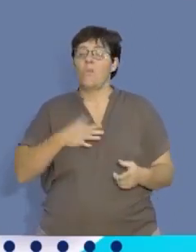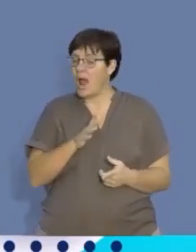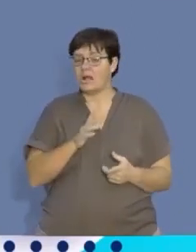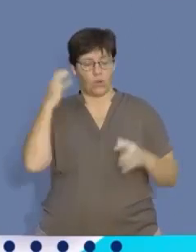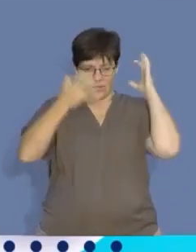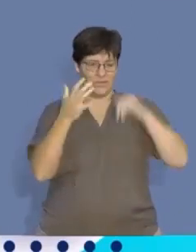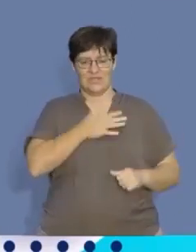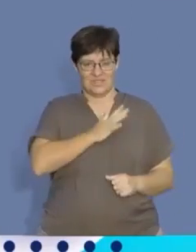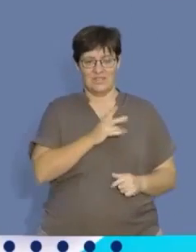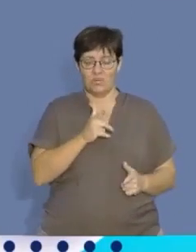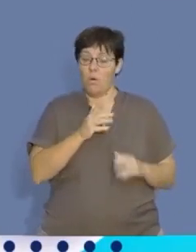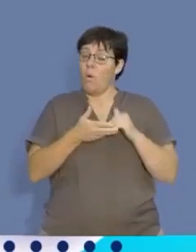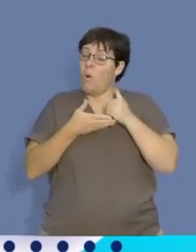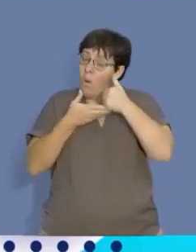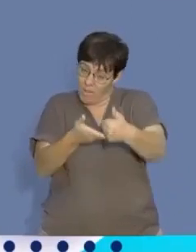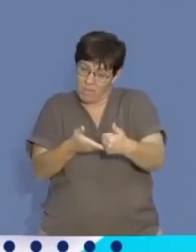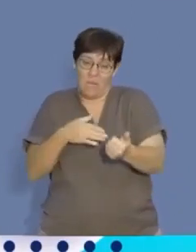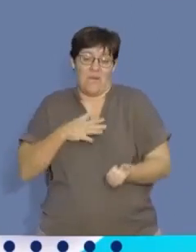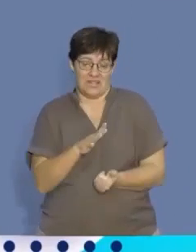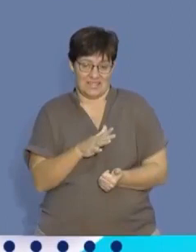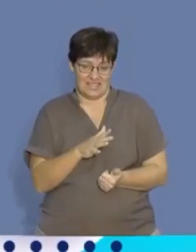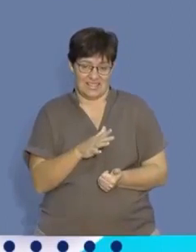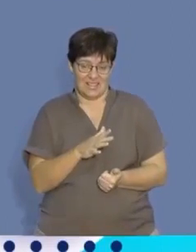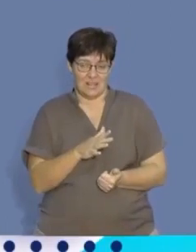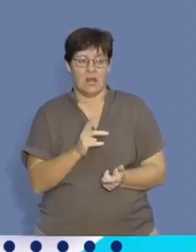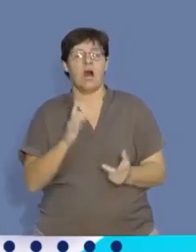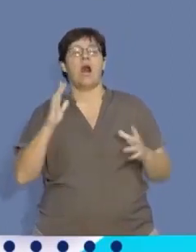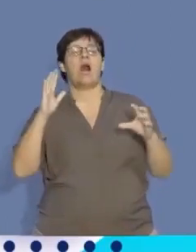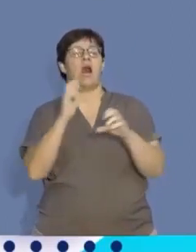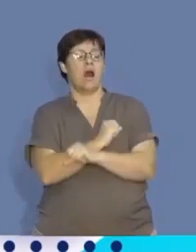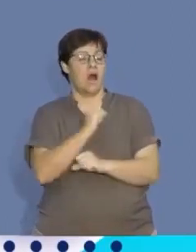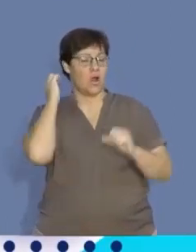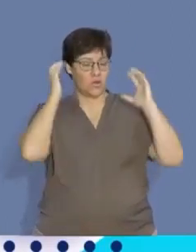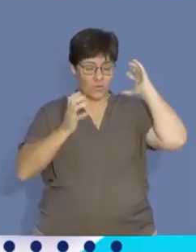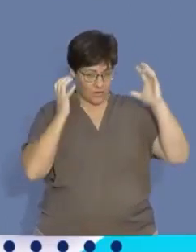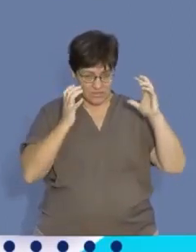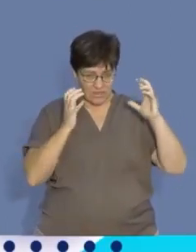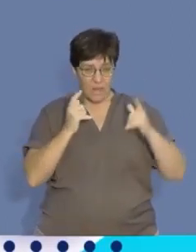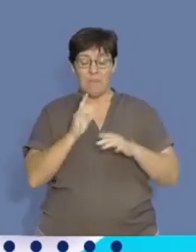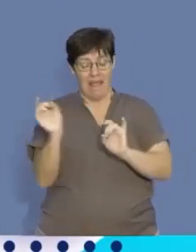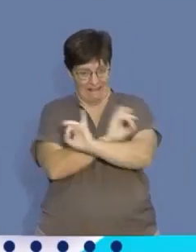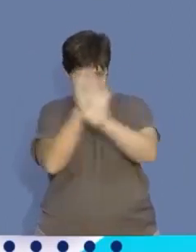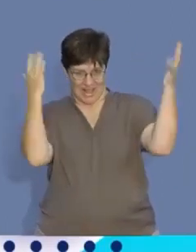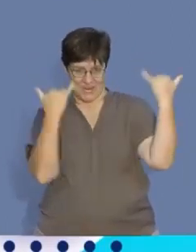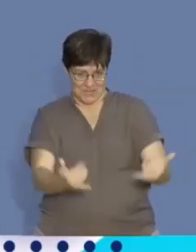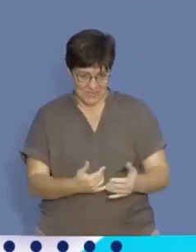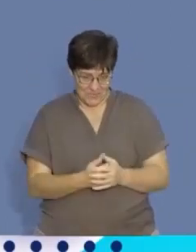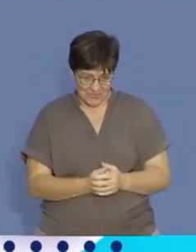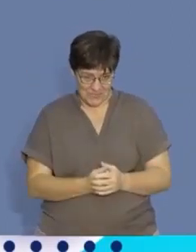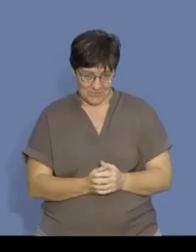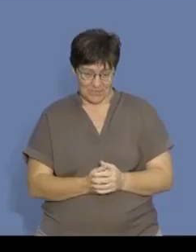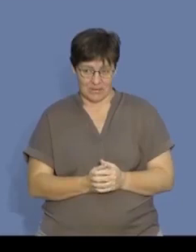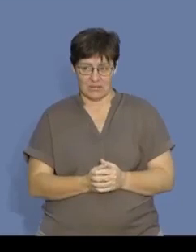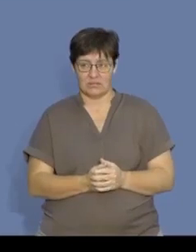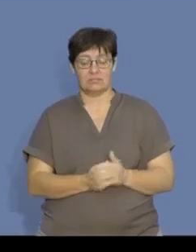happen. So hopefully this is going to help you. If there is some kind of confusion, let's eliminate that